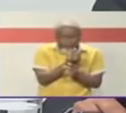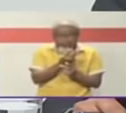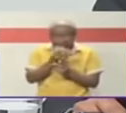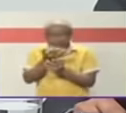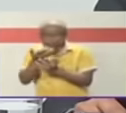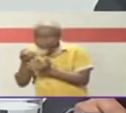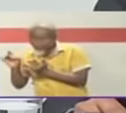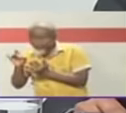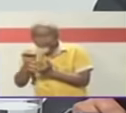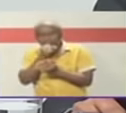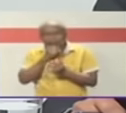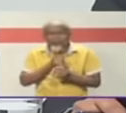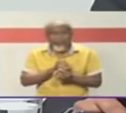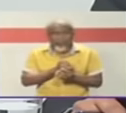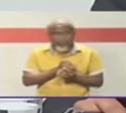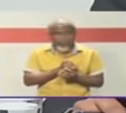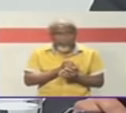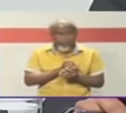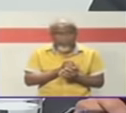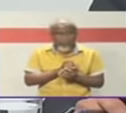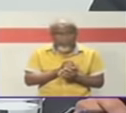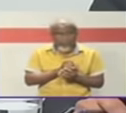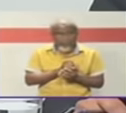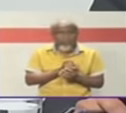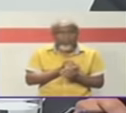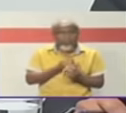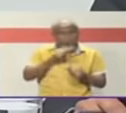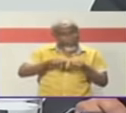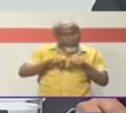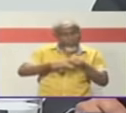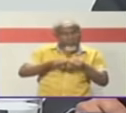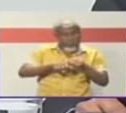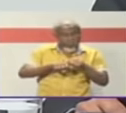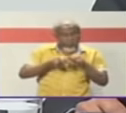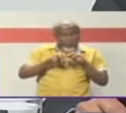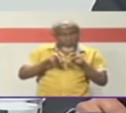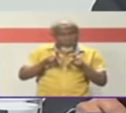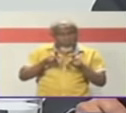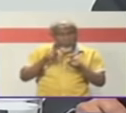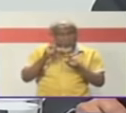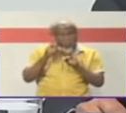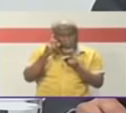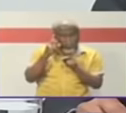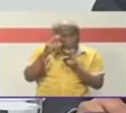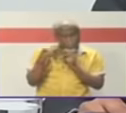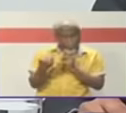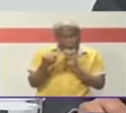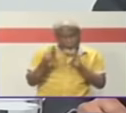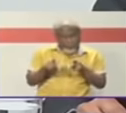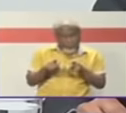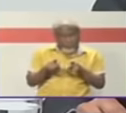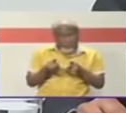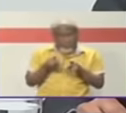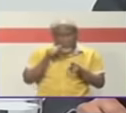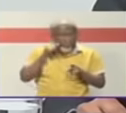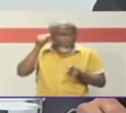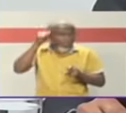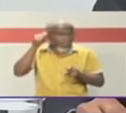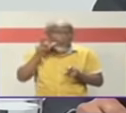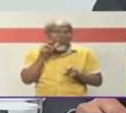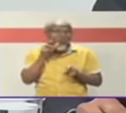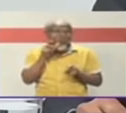adult population who are eligible to be vaccinated, of 1 million persons, just over half of